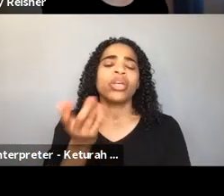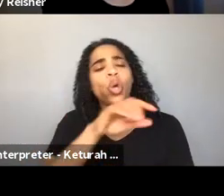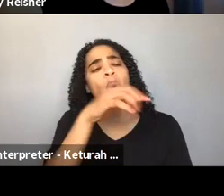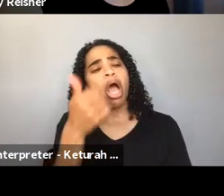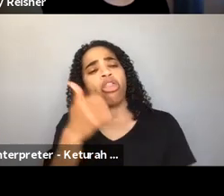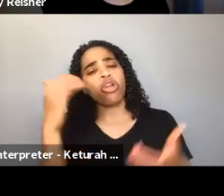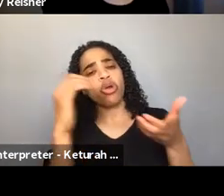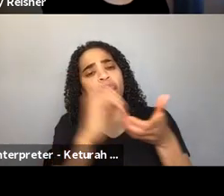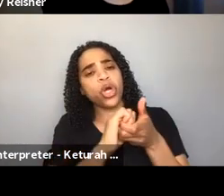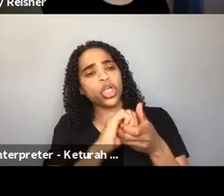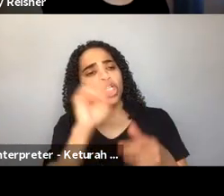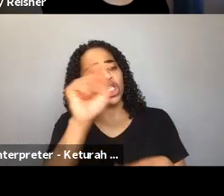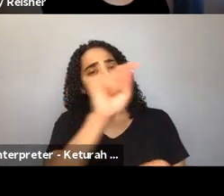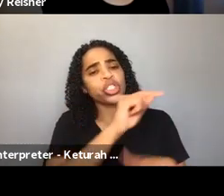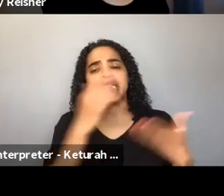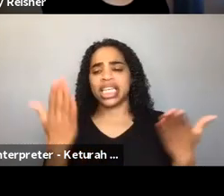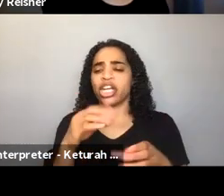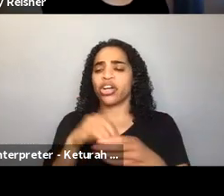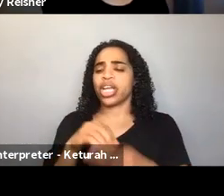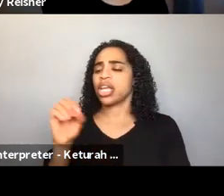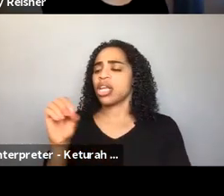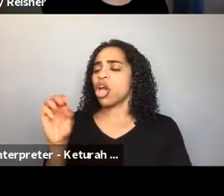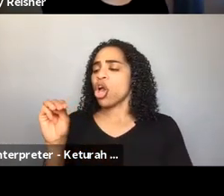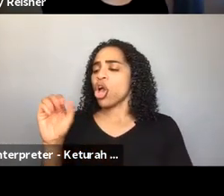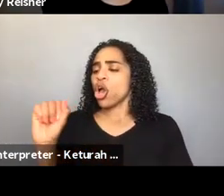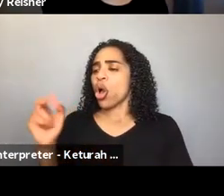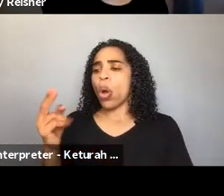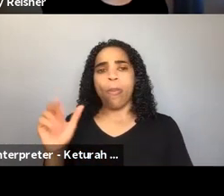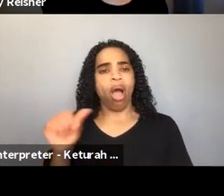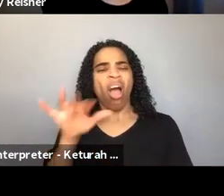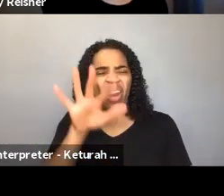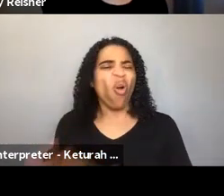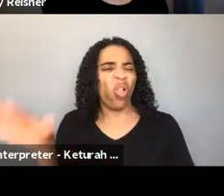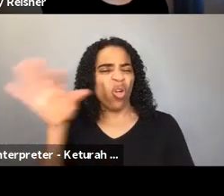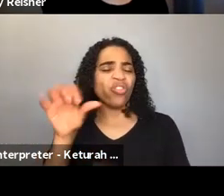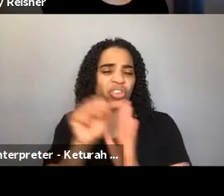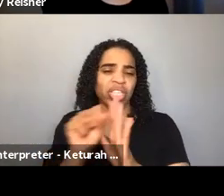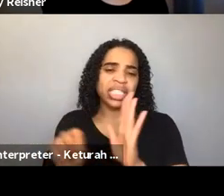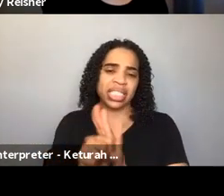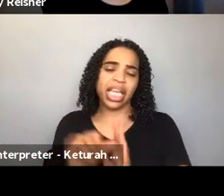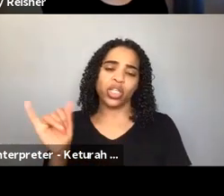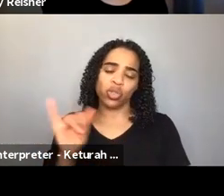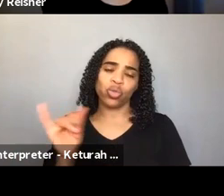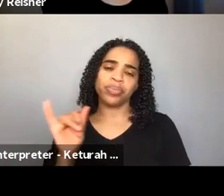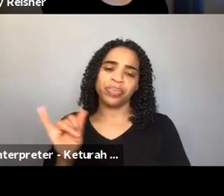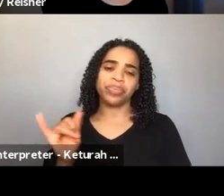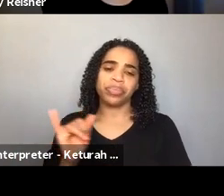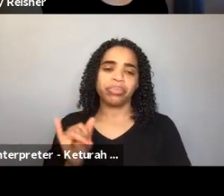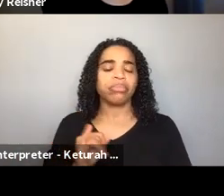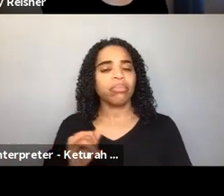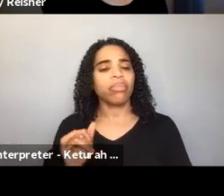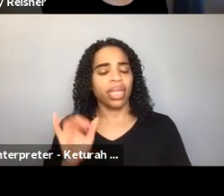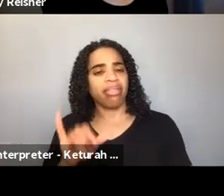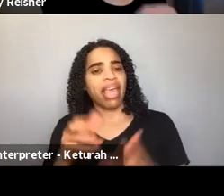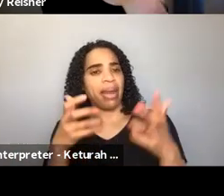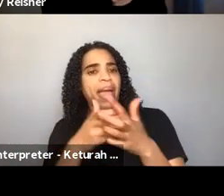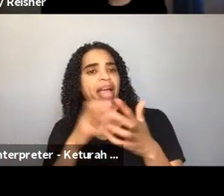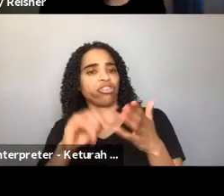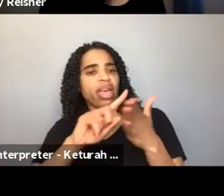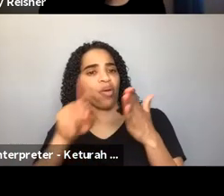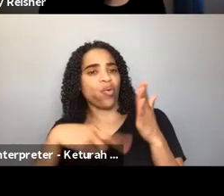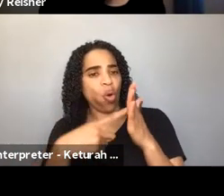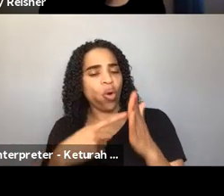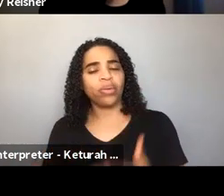partners here in the Omaha metro area and across the state that are more well suited for that role.